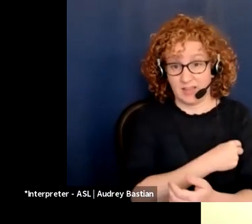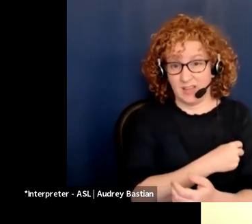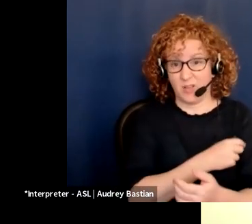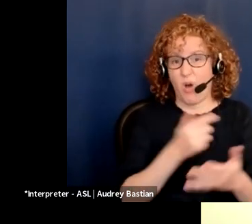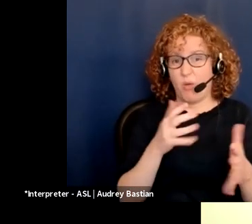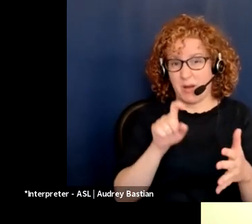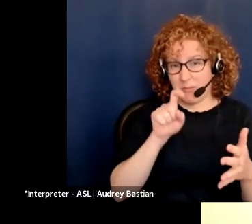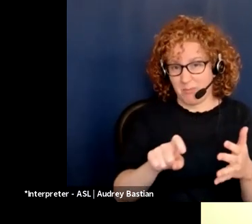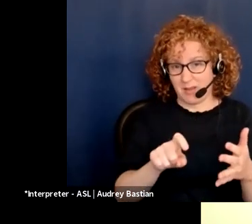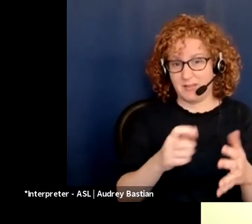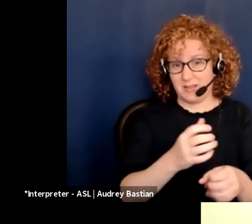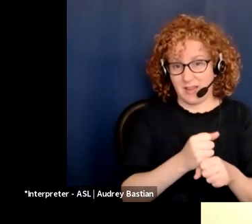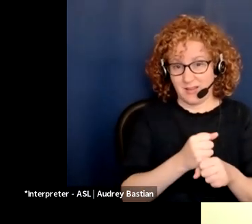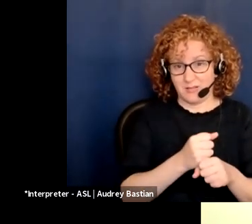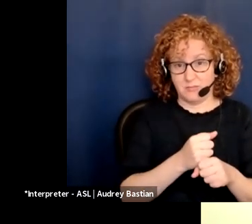to college.